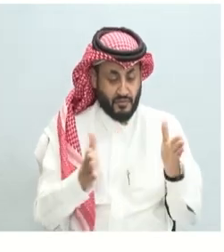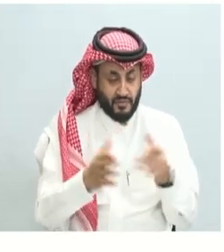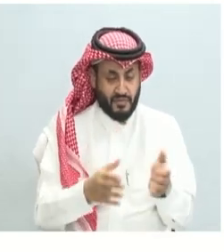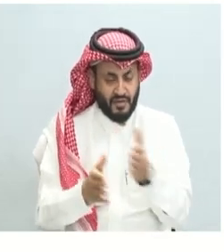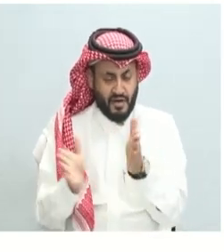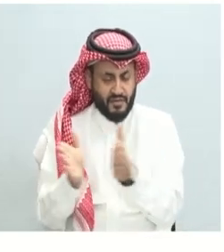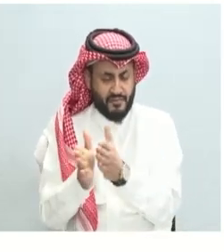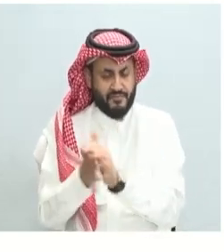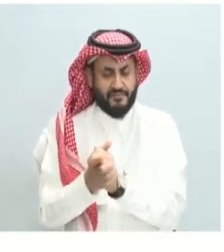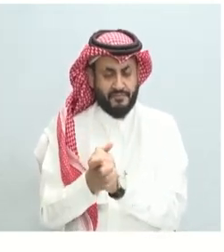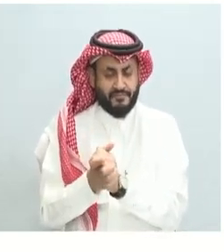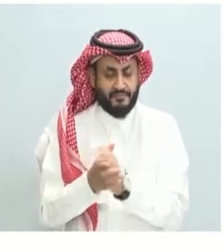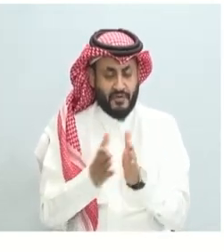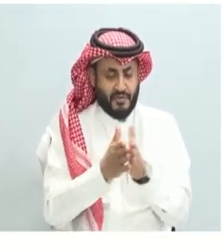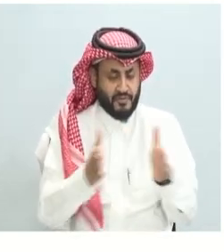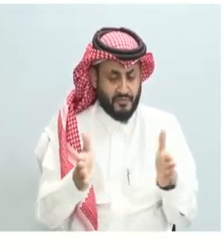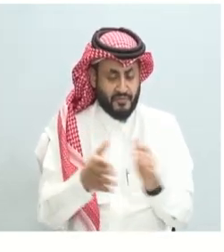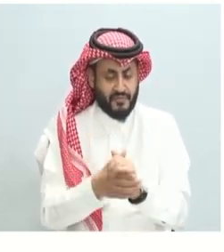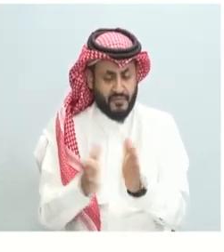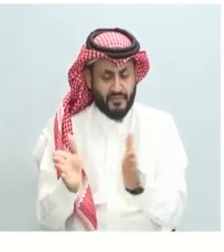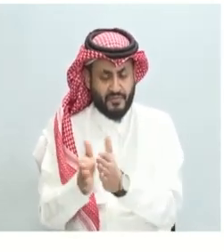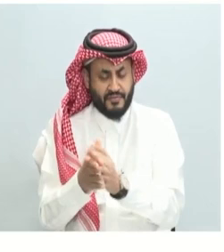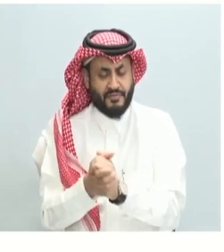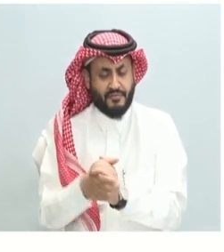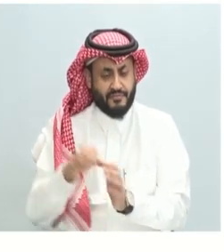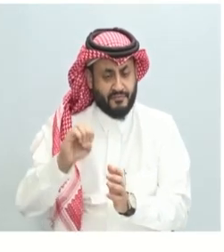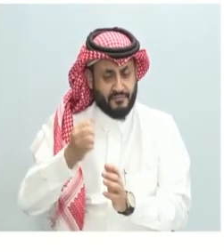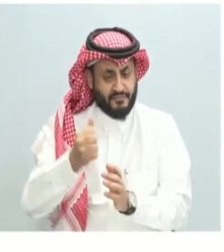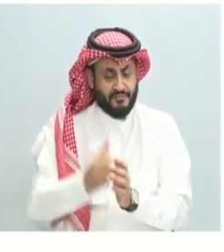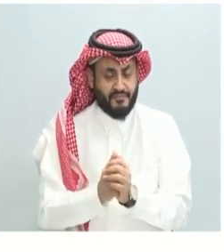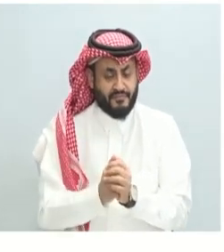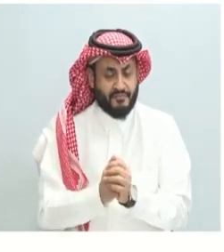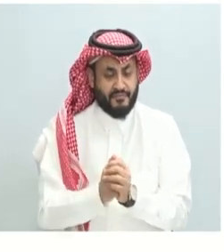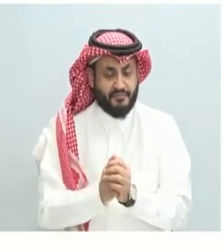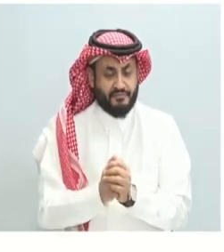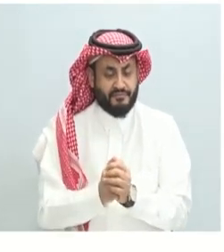head, read, head. Very well.